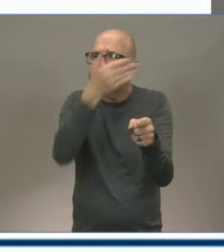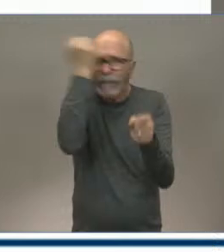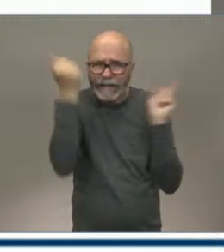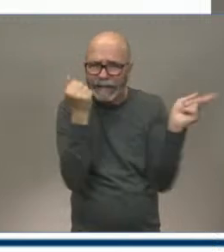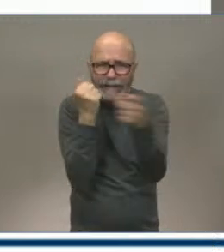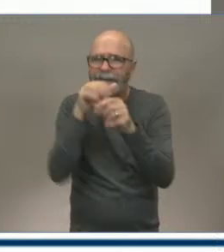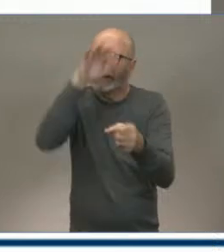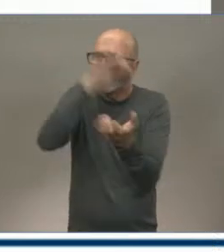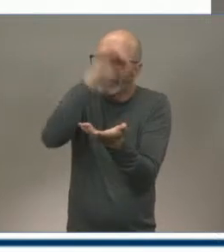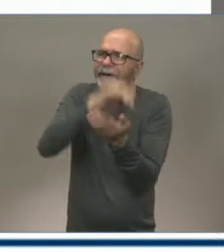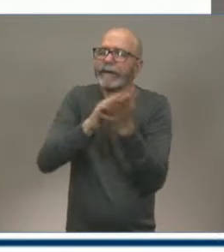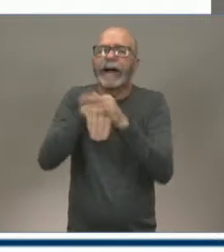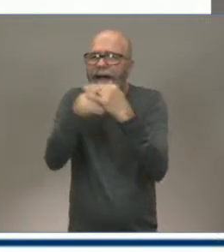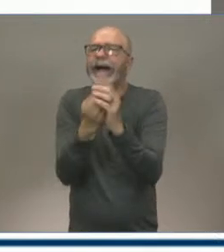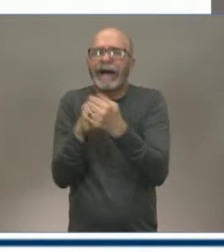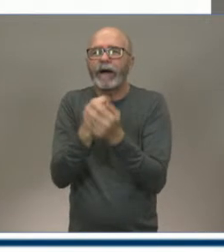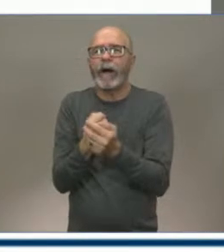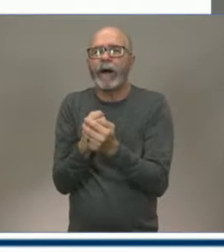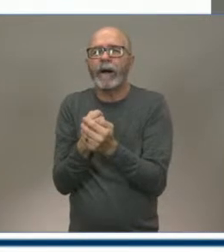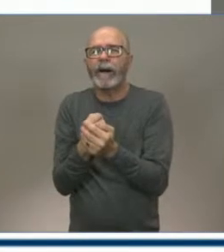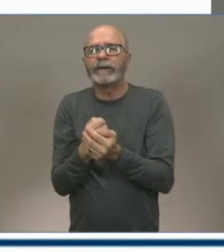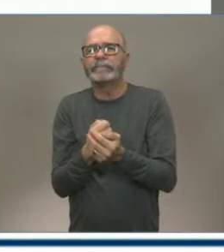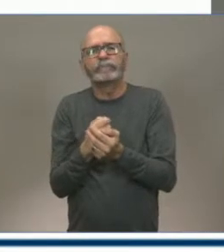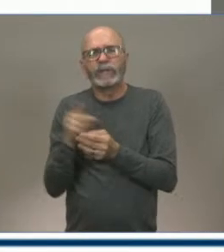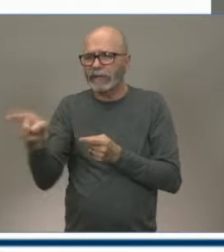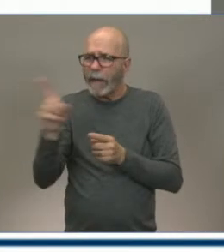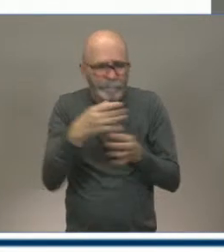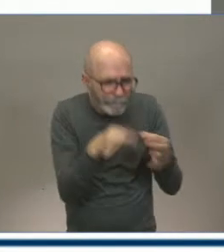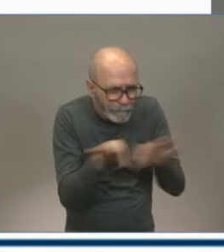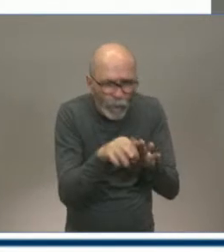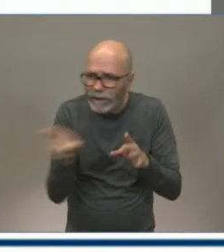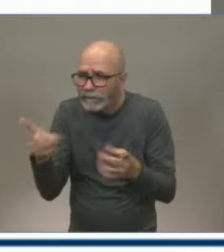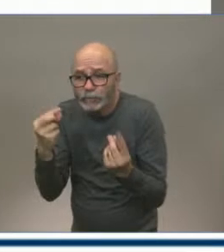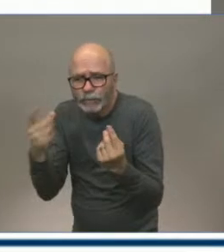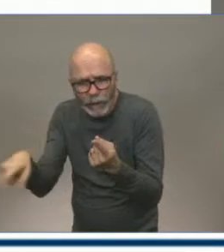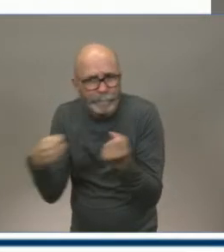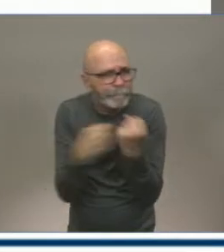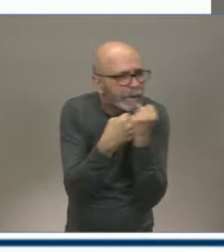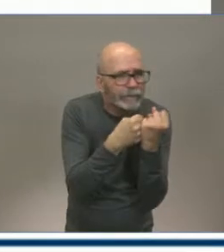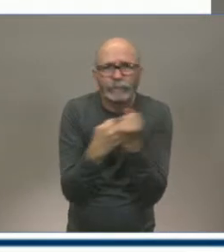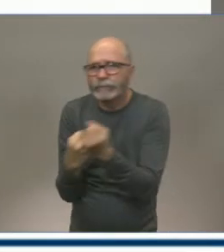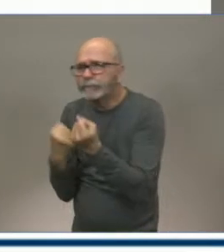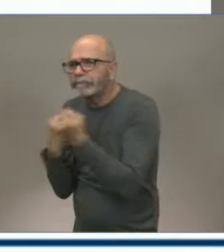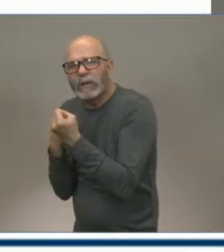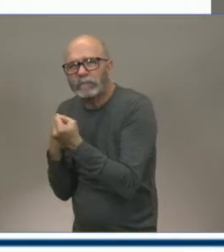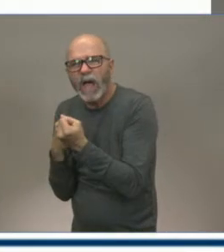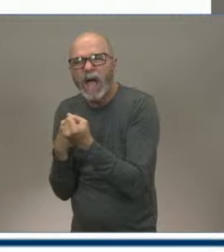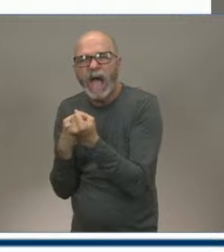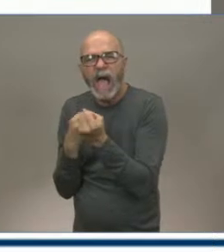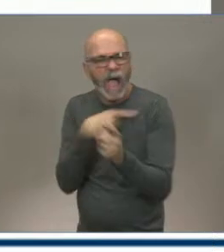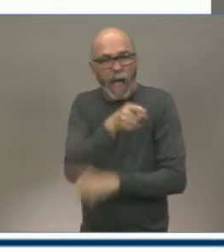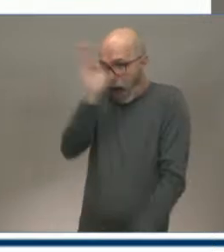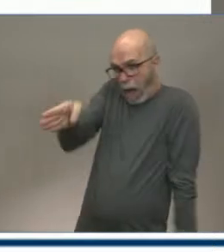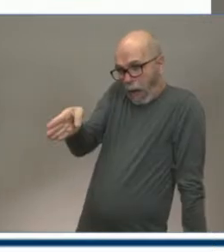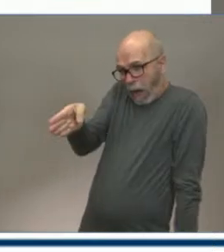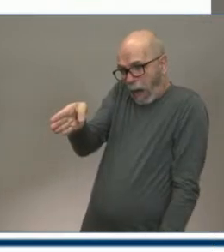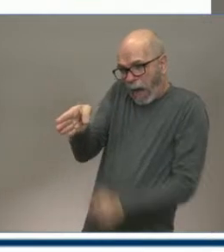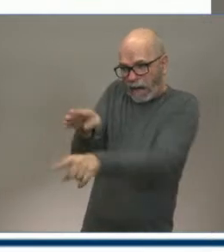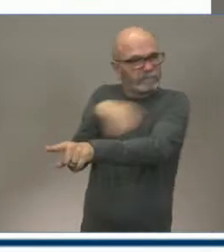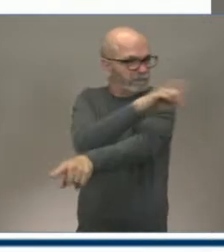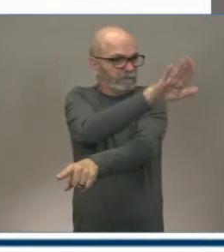That means not singling out or being mean to people who test positive or may be suspected of having